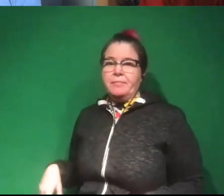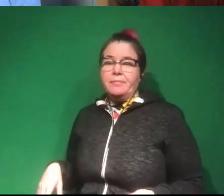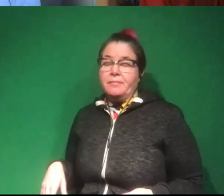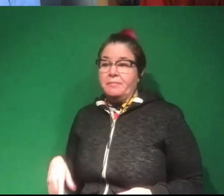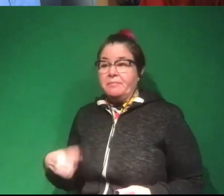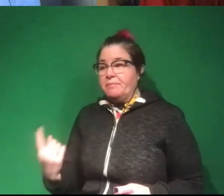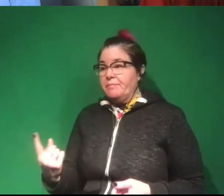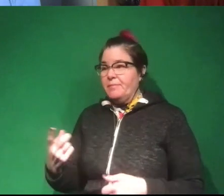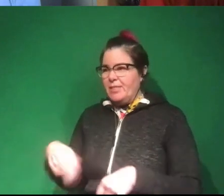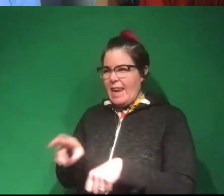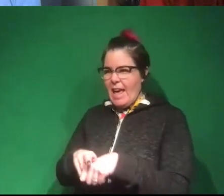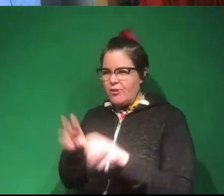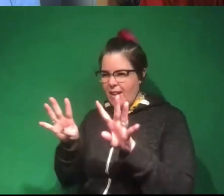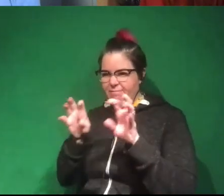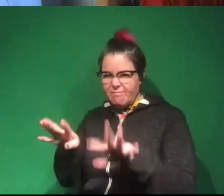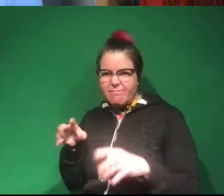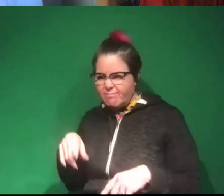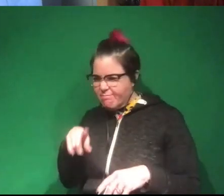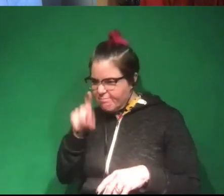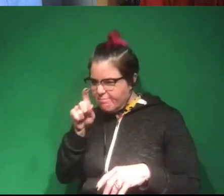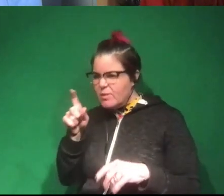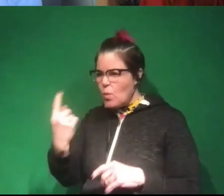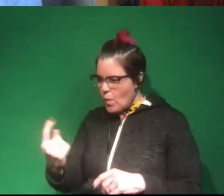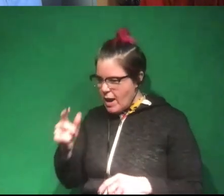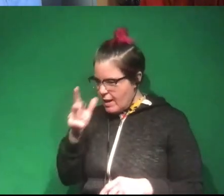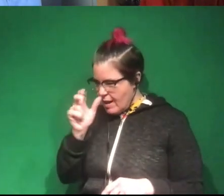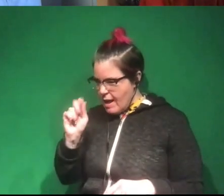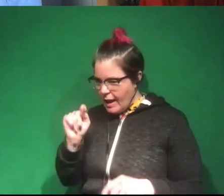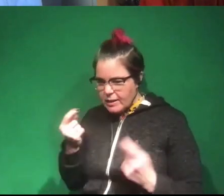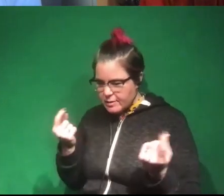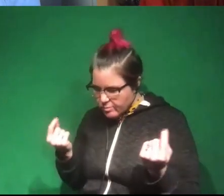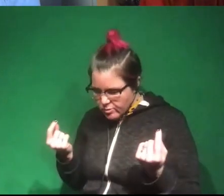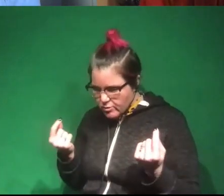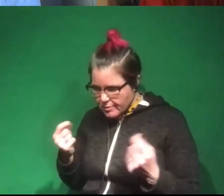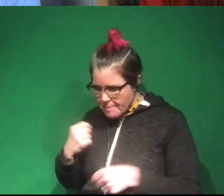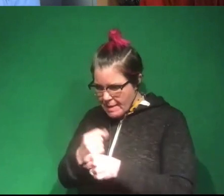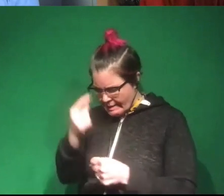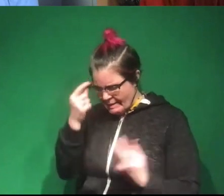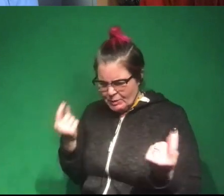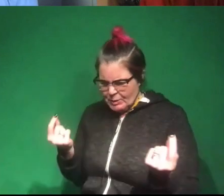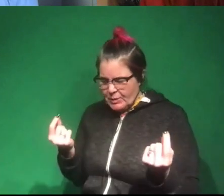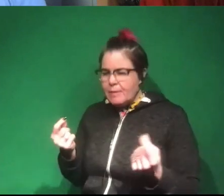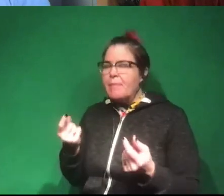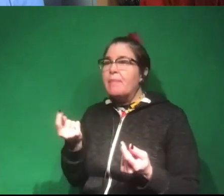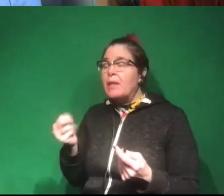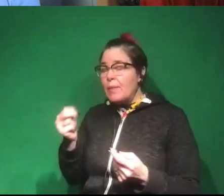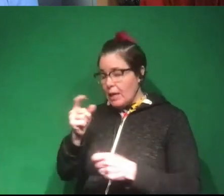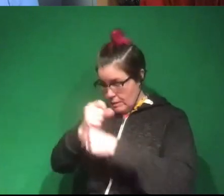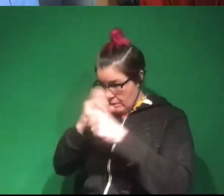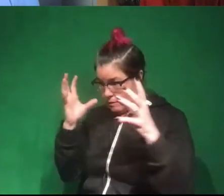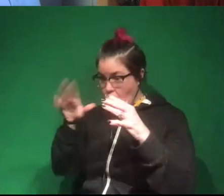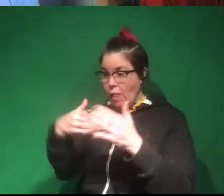these natural mysteries where if you look at a single ant doing what it's doing, it doesn't really make sense to us. But when you think about them as a